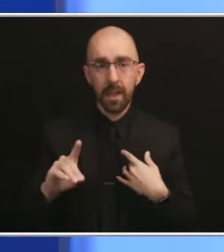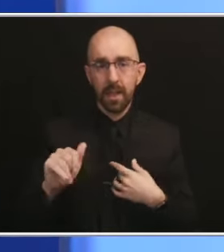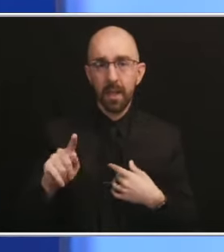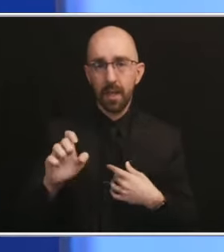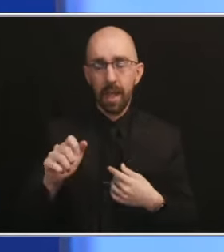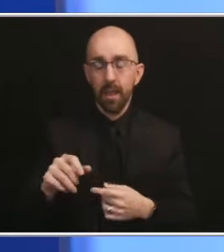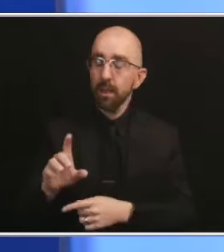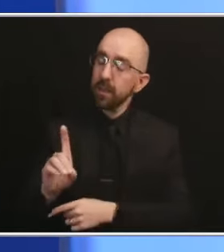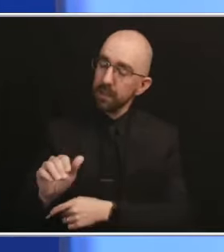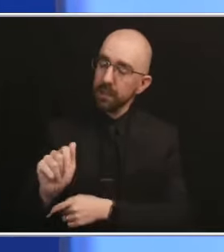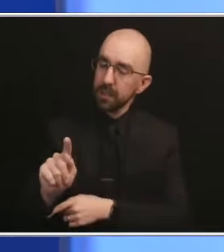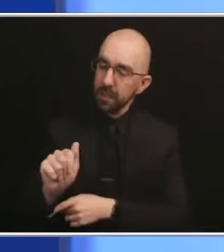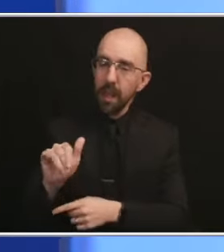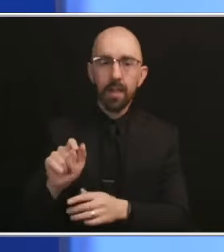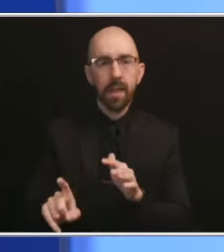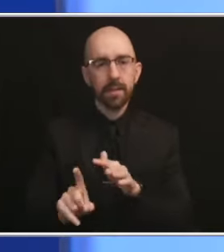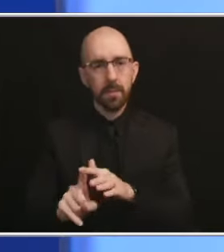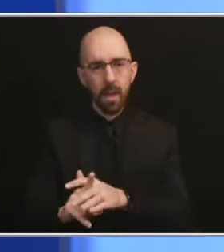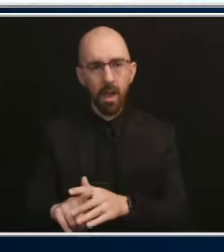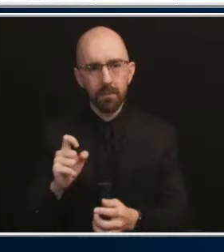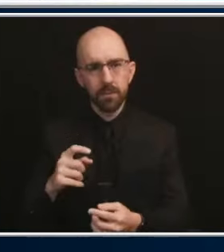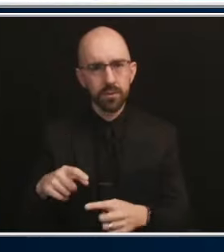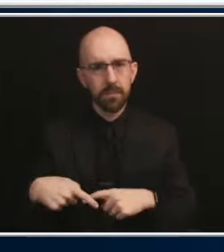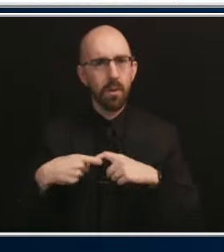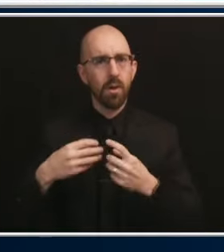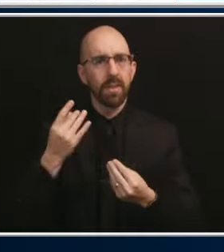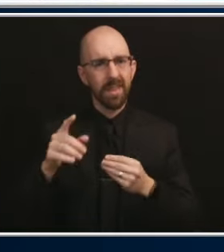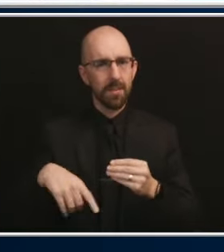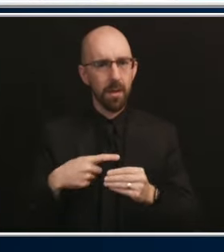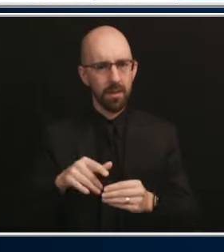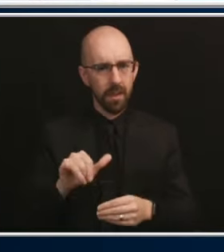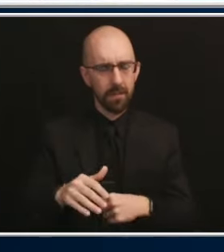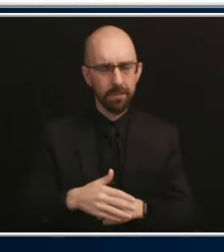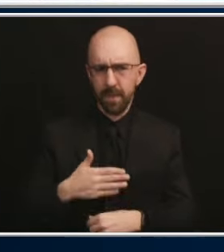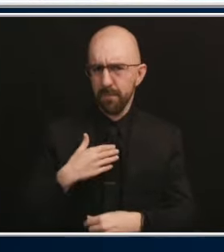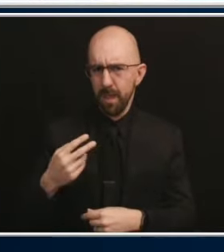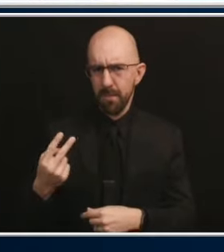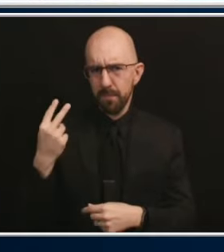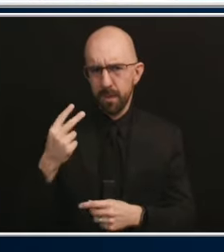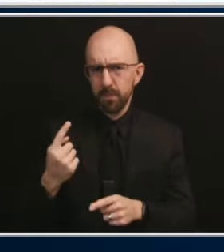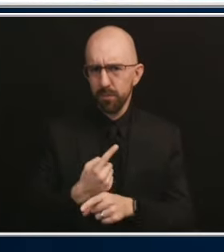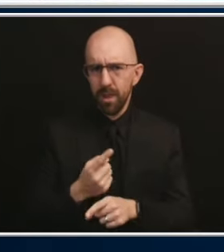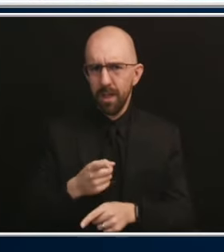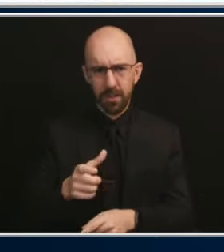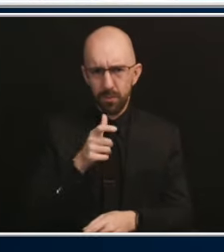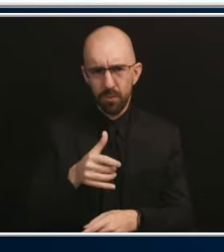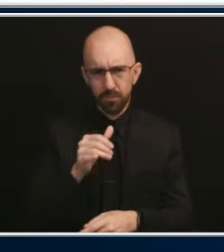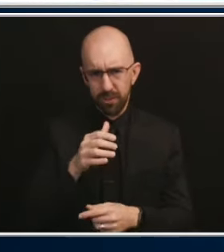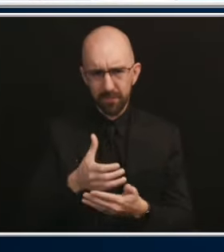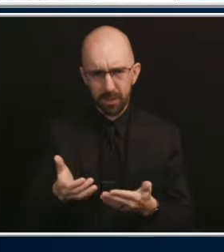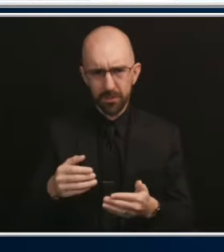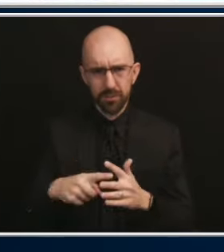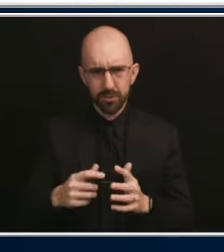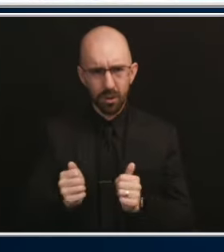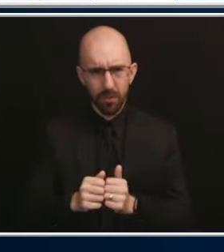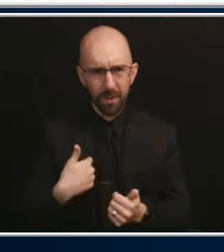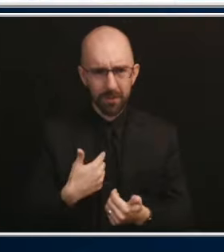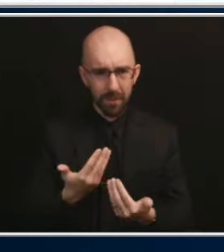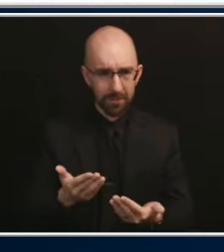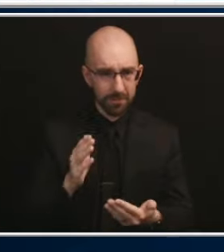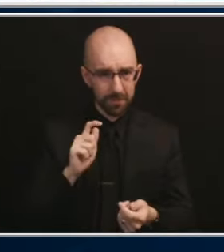take a pause and think about that. And Dr. Al-Rajabi, if my memory serves correctly, you don't drink much alcohol to start with, and so I don't know if this would have changed